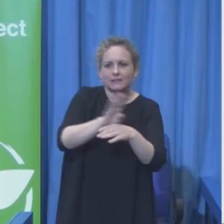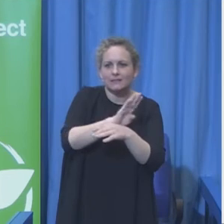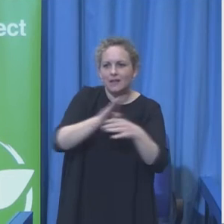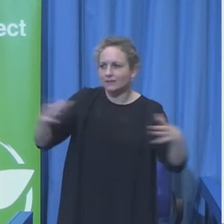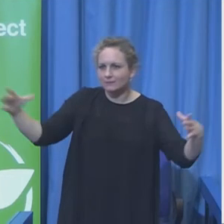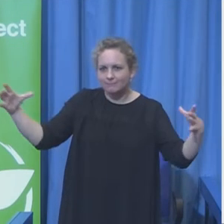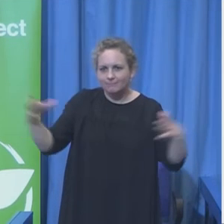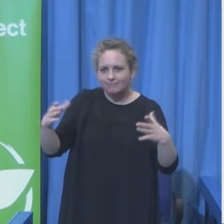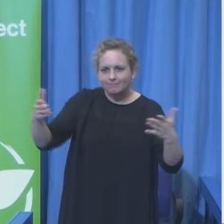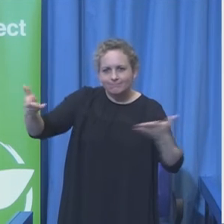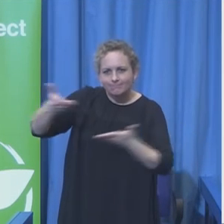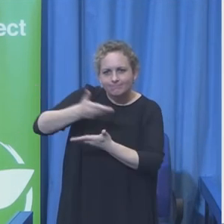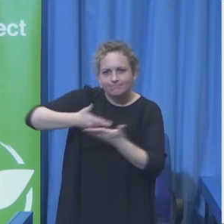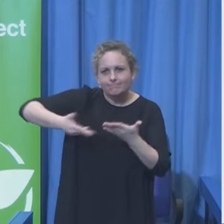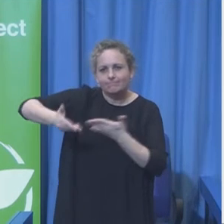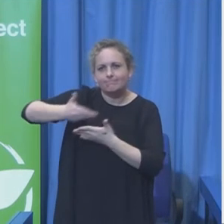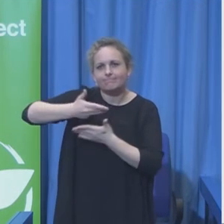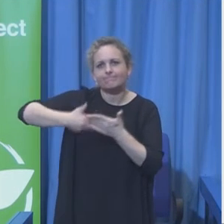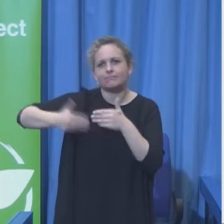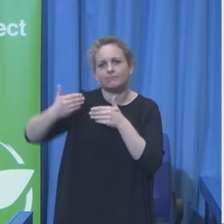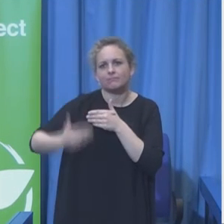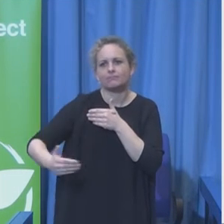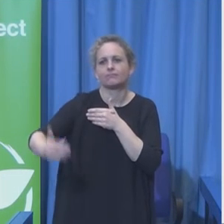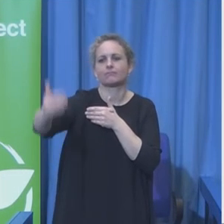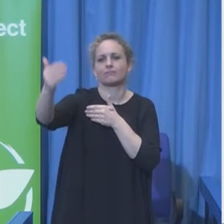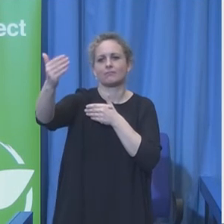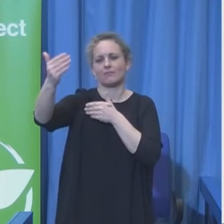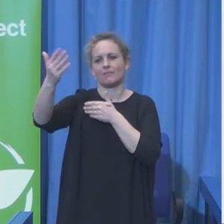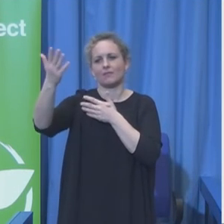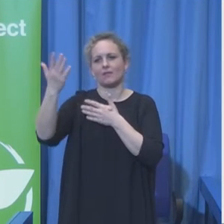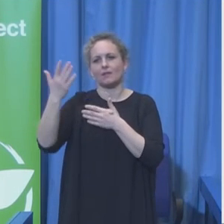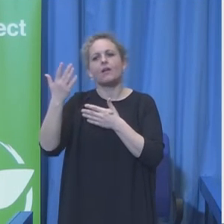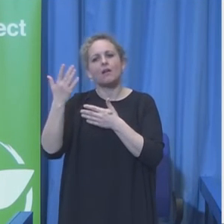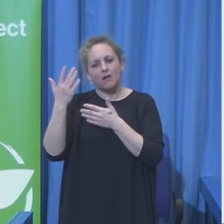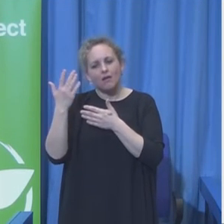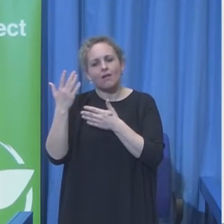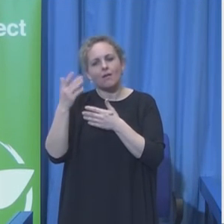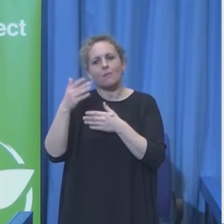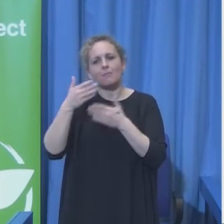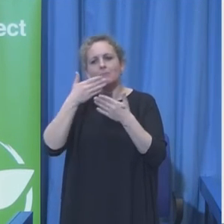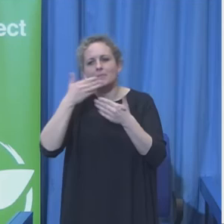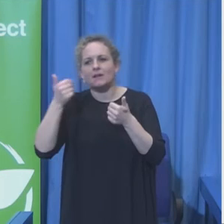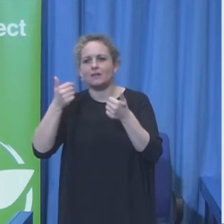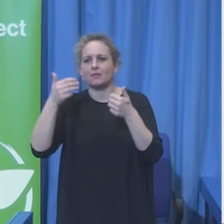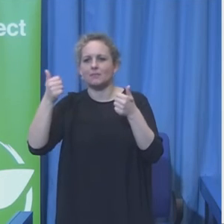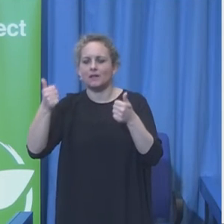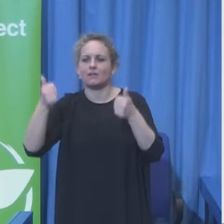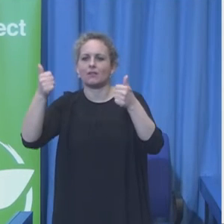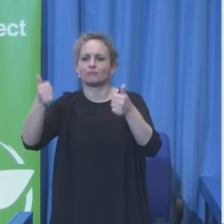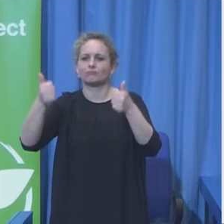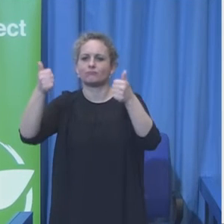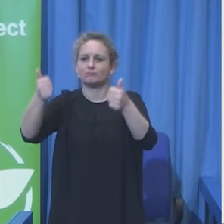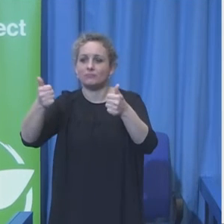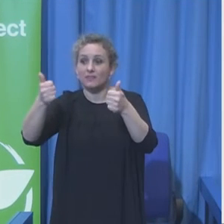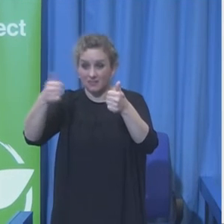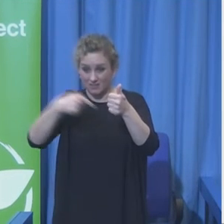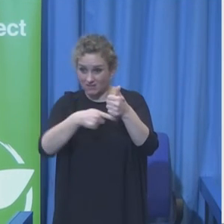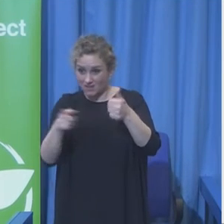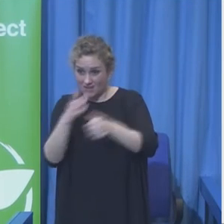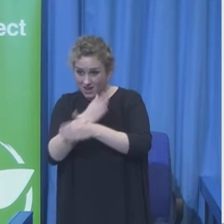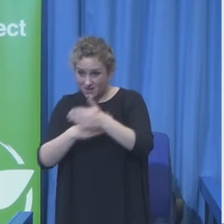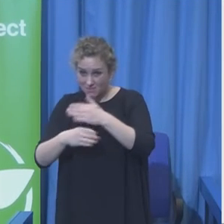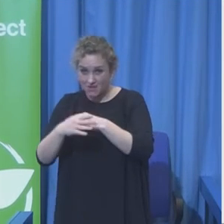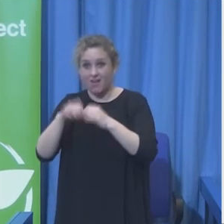to employ persons with disabilities, but also to get businesses to understand and see that it is not